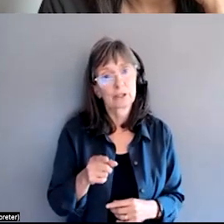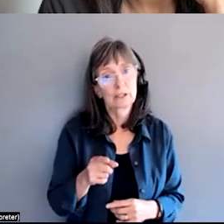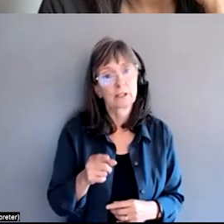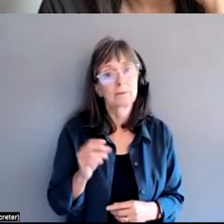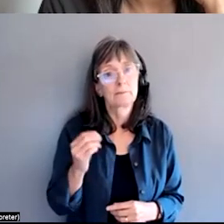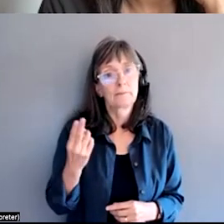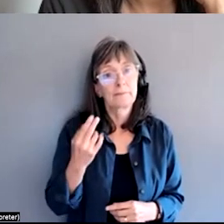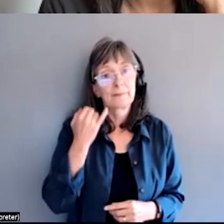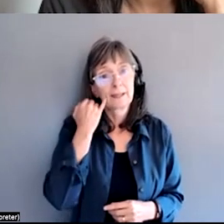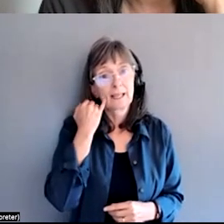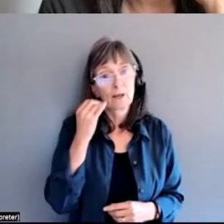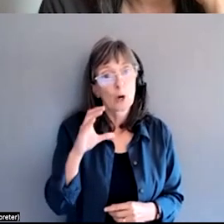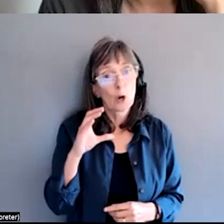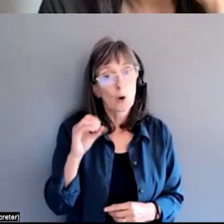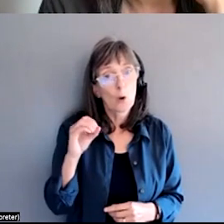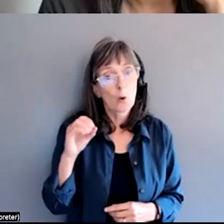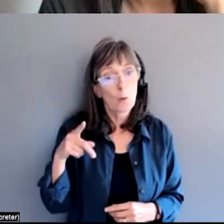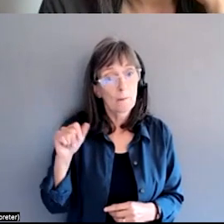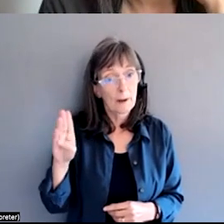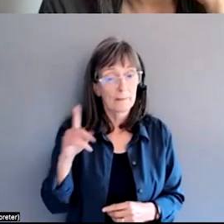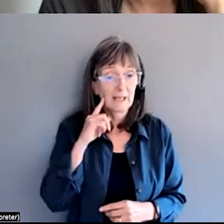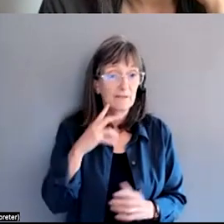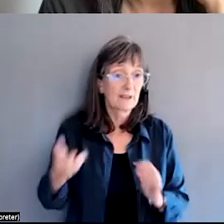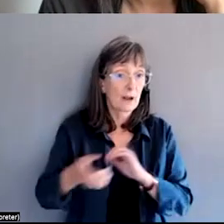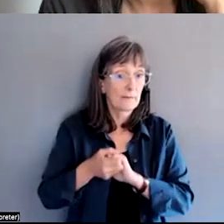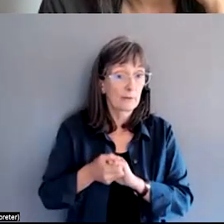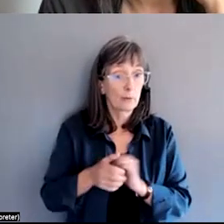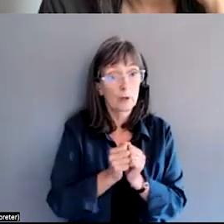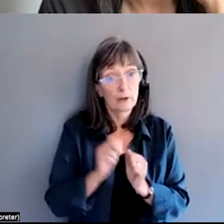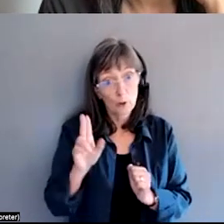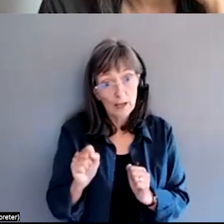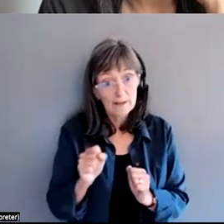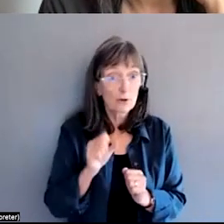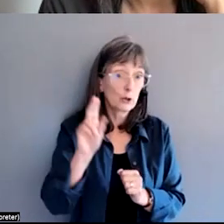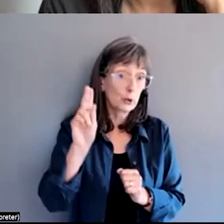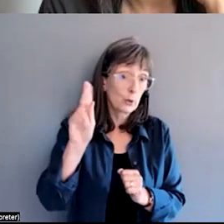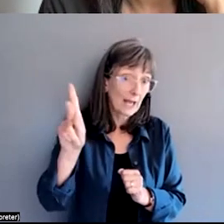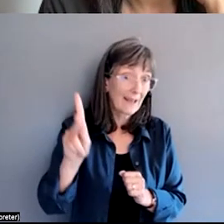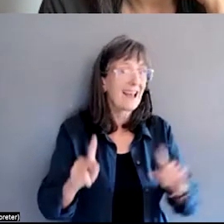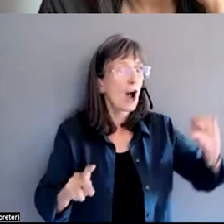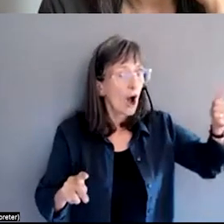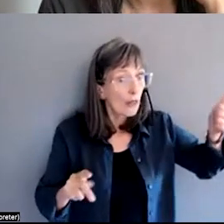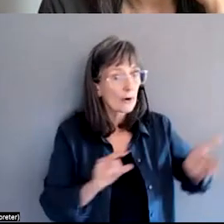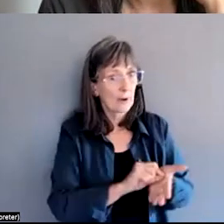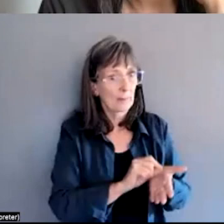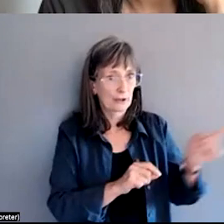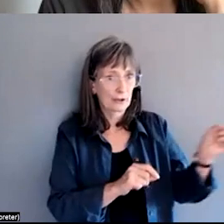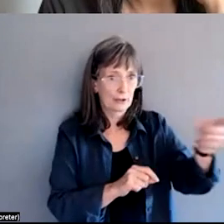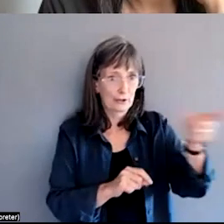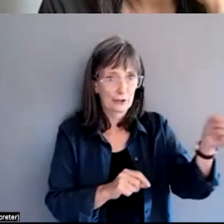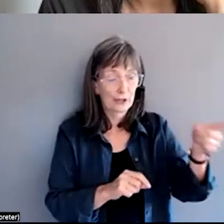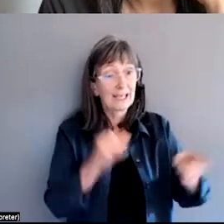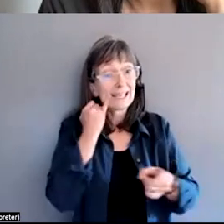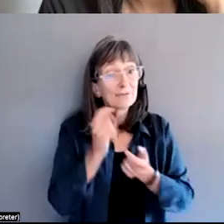it's a co-pub, so a co-publication with the US or UK, we have that publisher. When I'm working on translations,